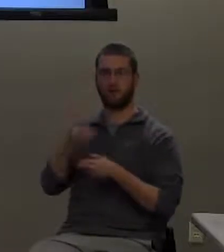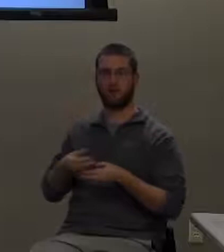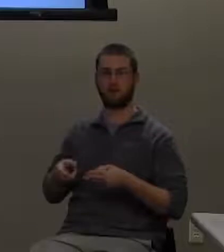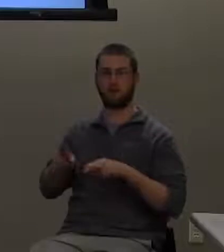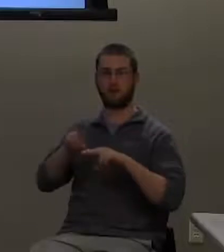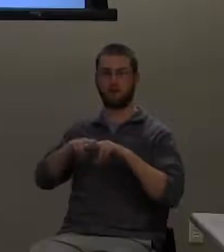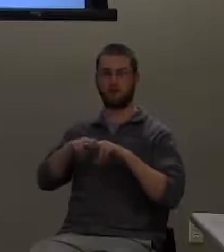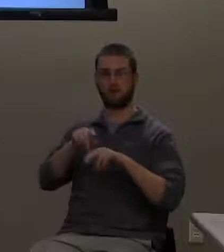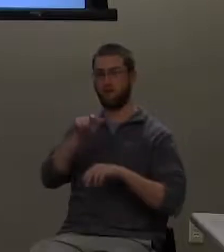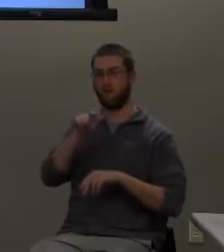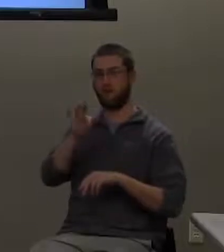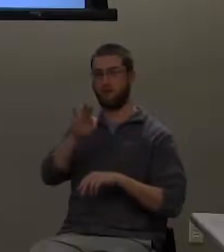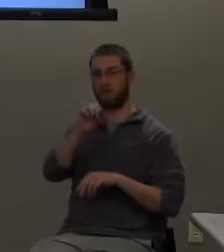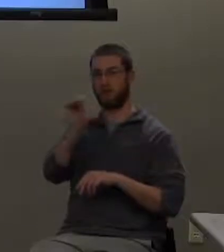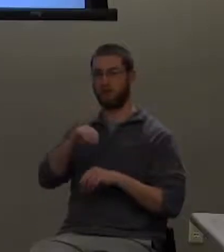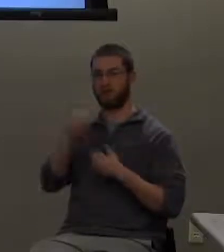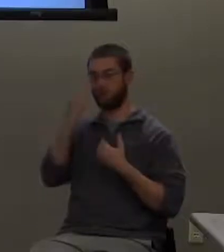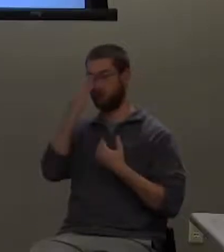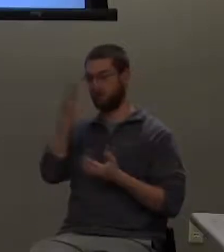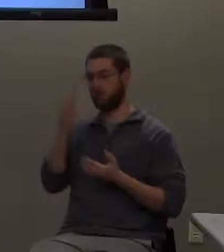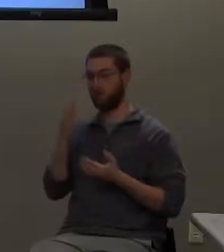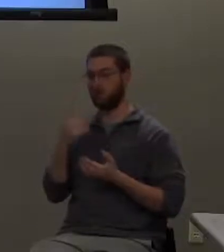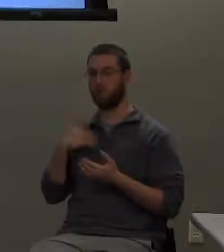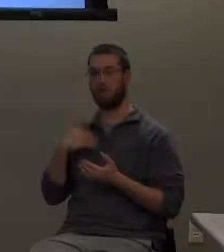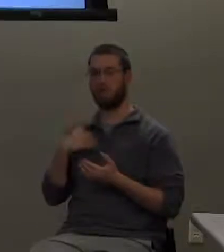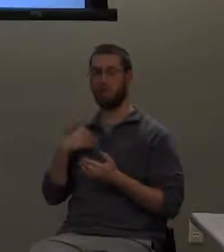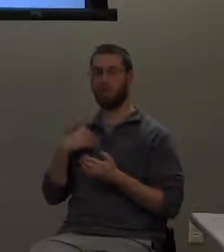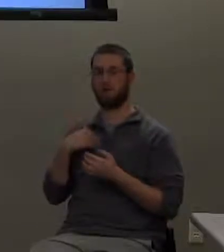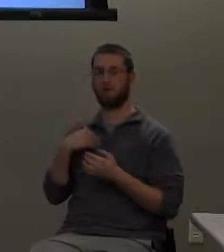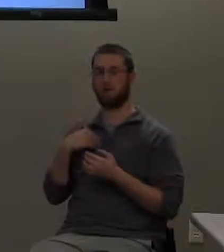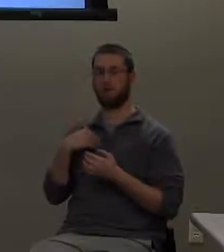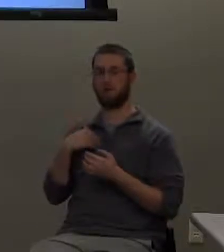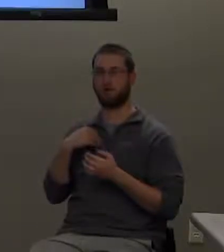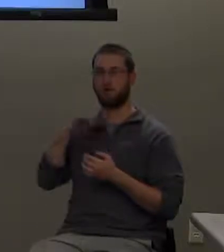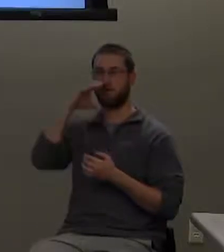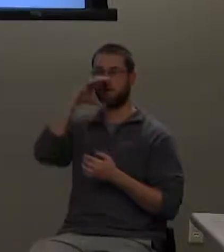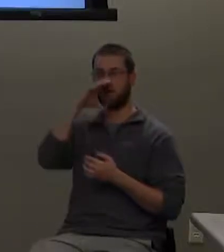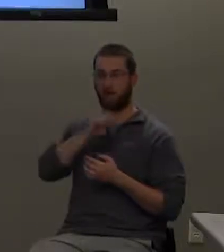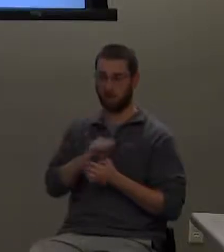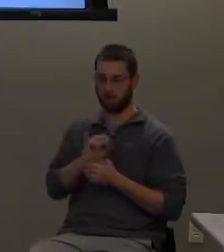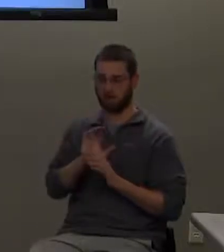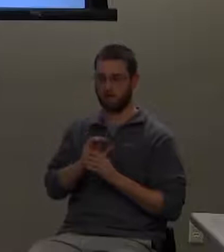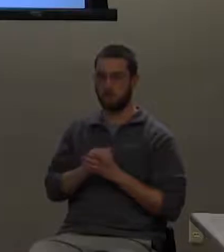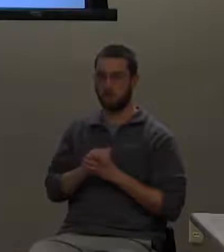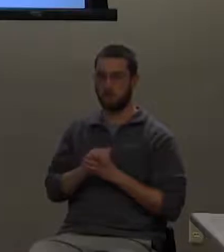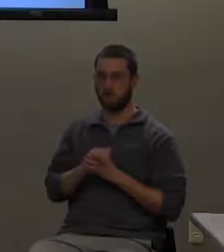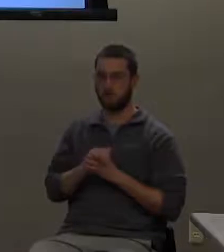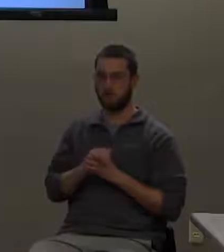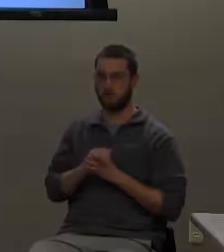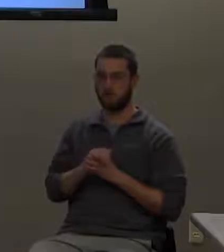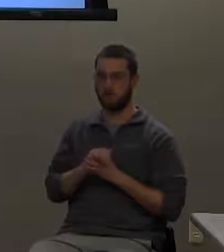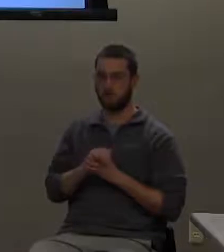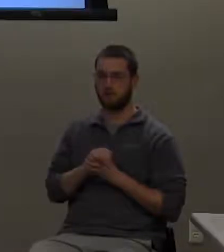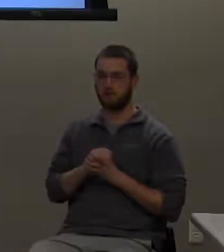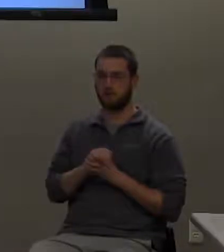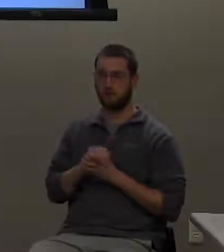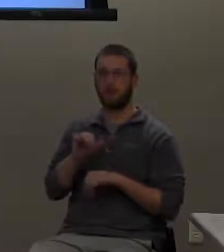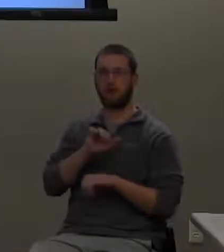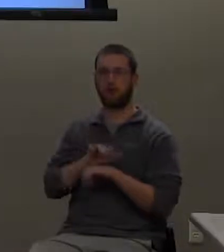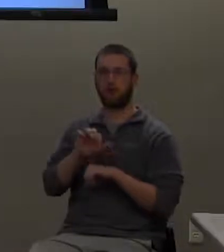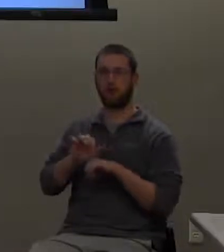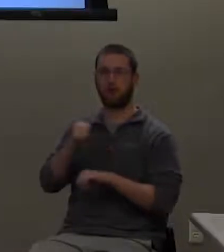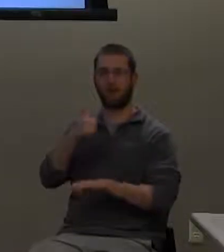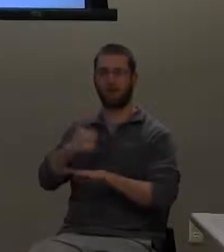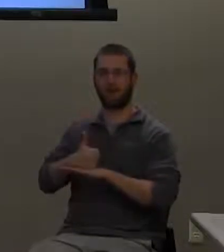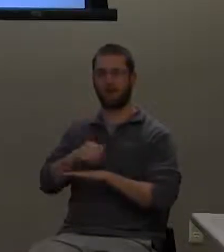I would argue that there are probably, if I had to guess, let's put it that way, is the employment base,